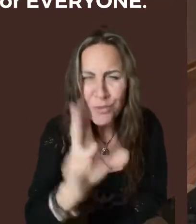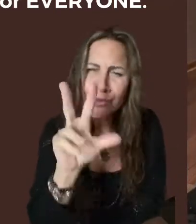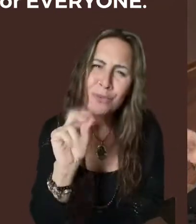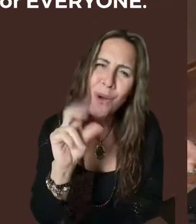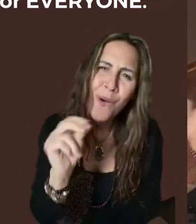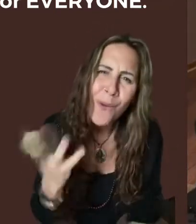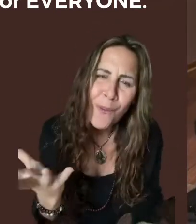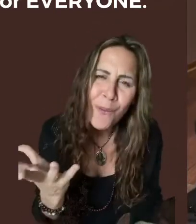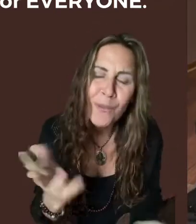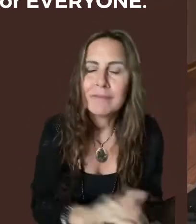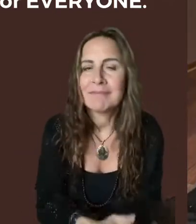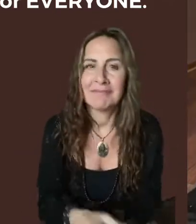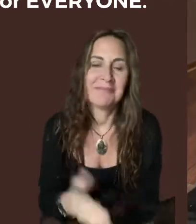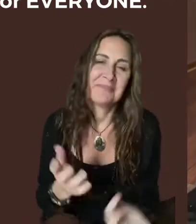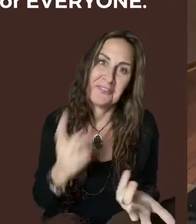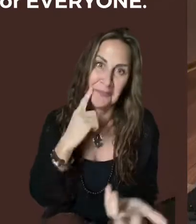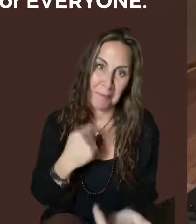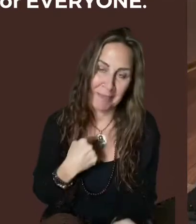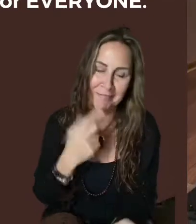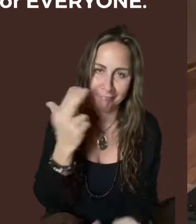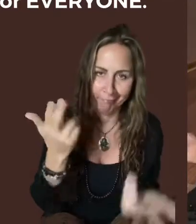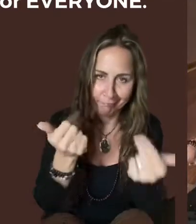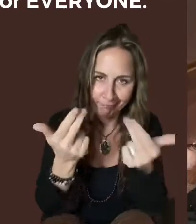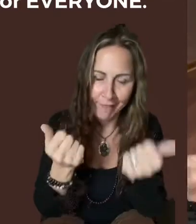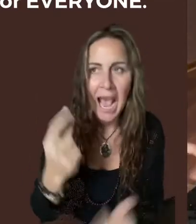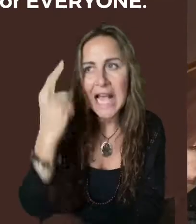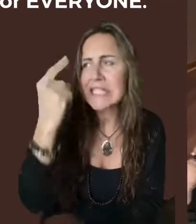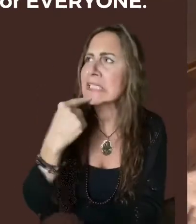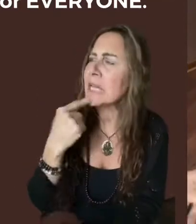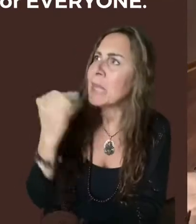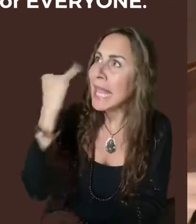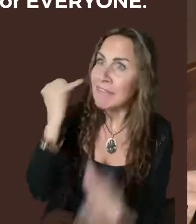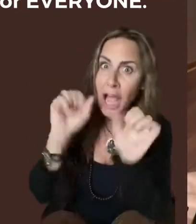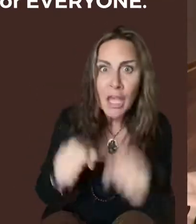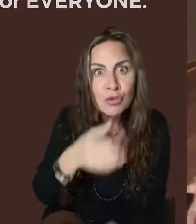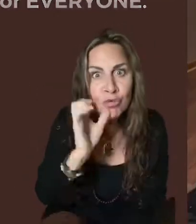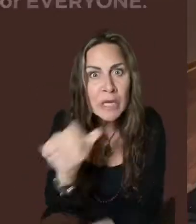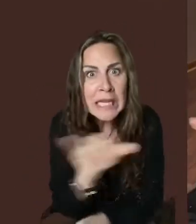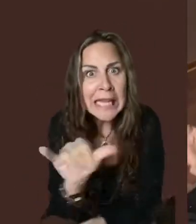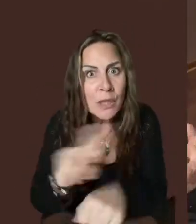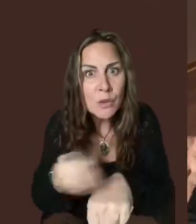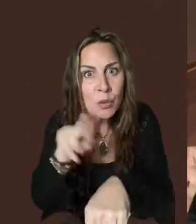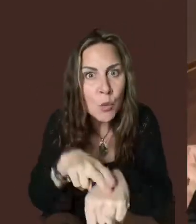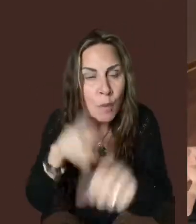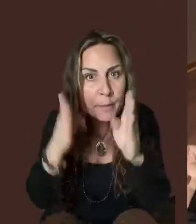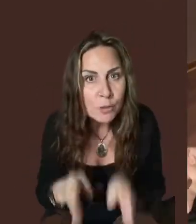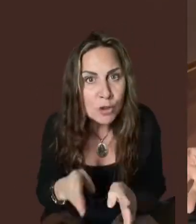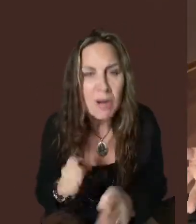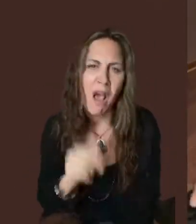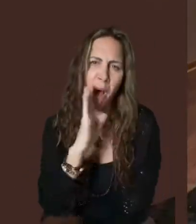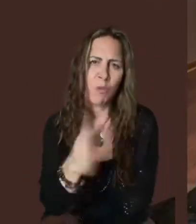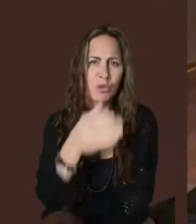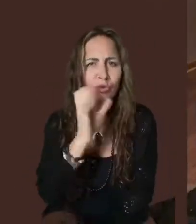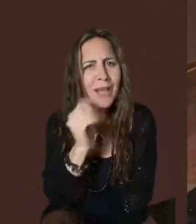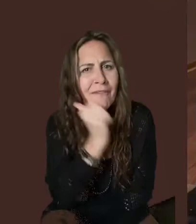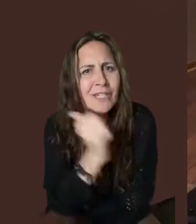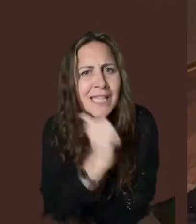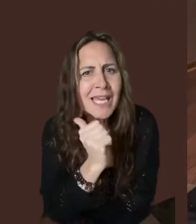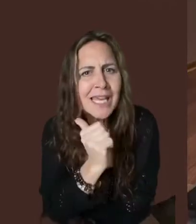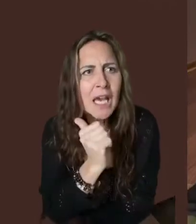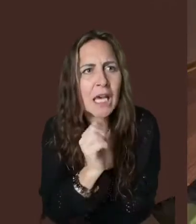myself say, you know what, if I could drink like a normal person, I would drink every day. Oh, right. That's